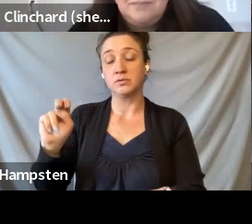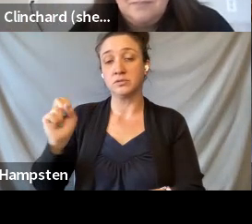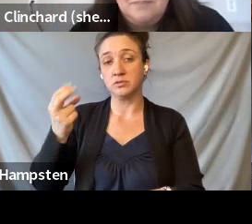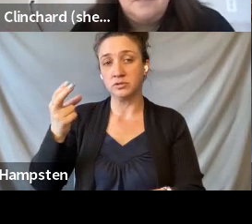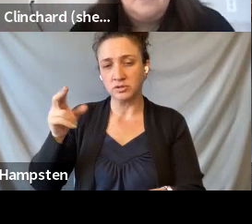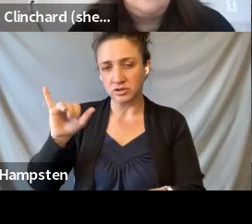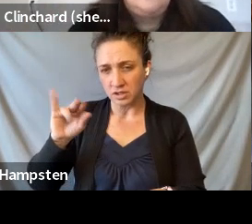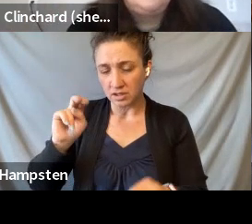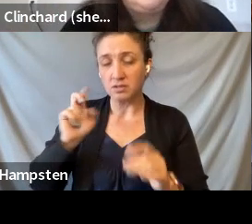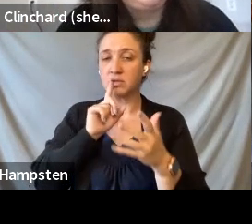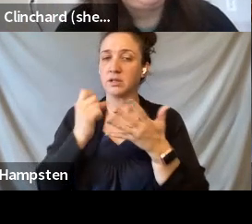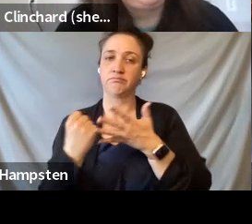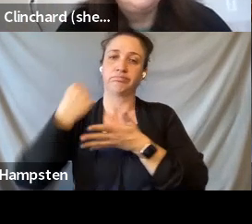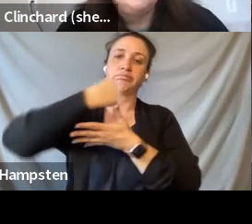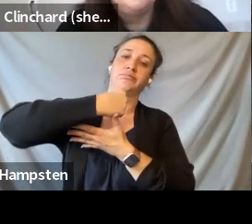And so,